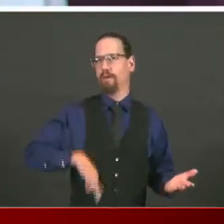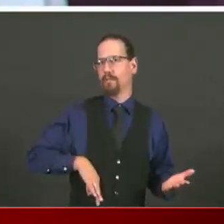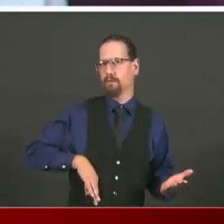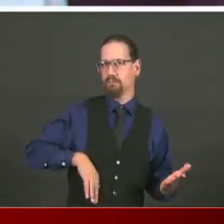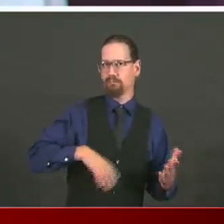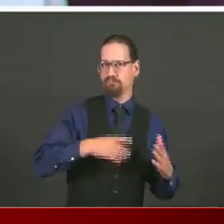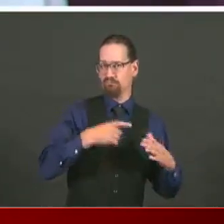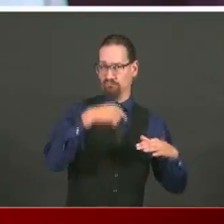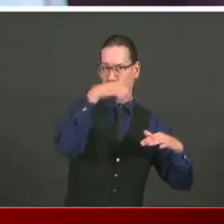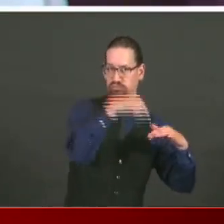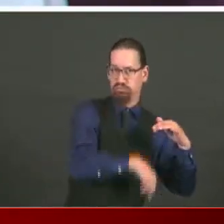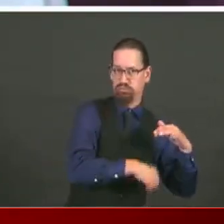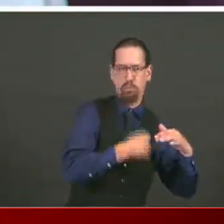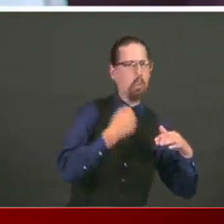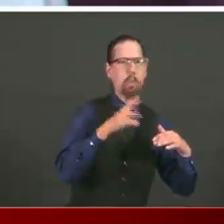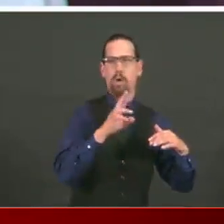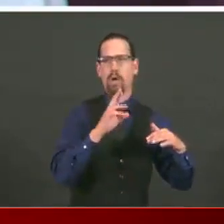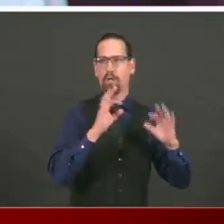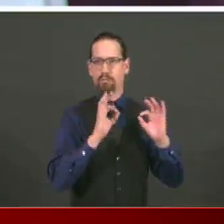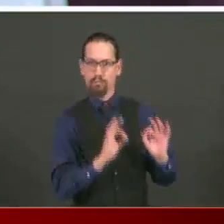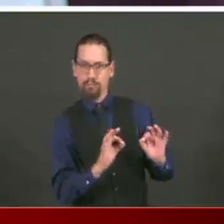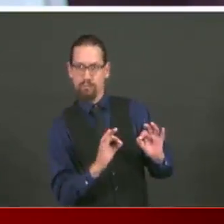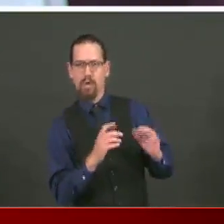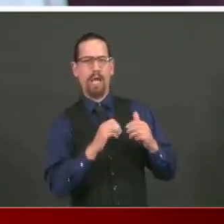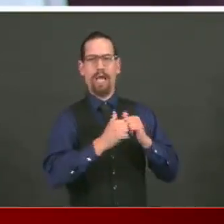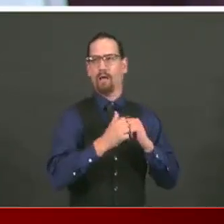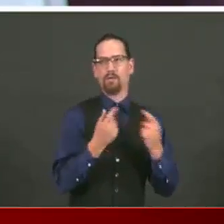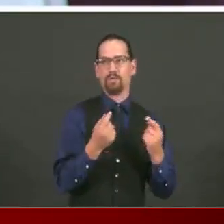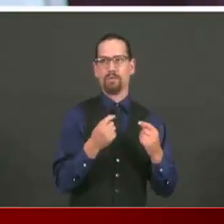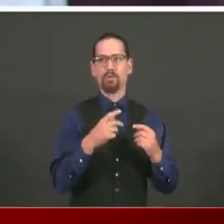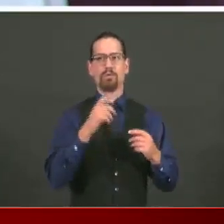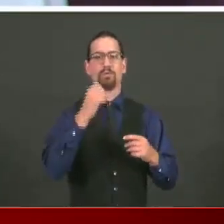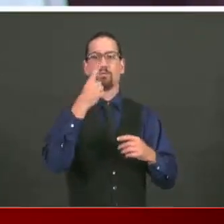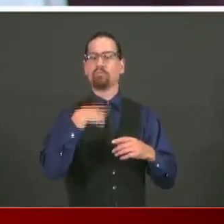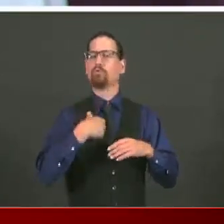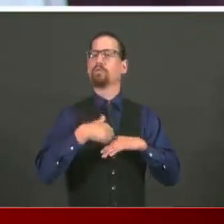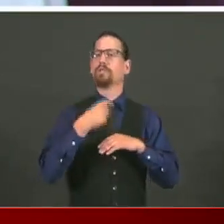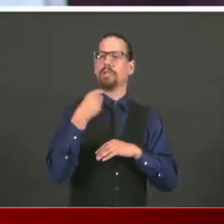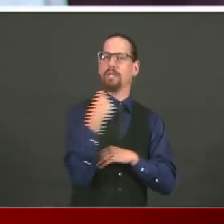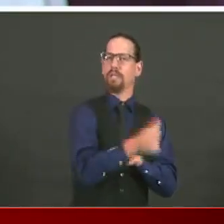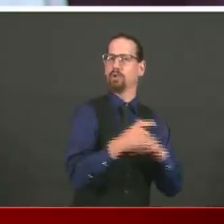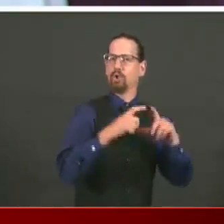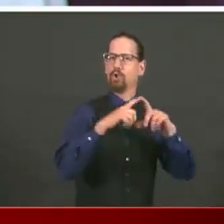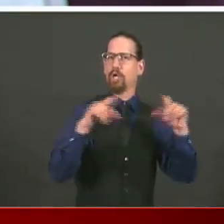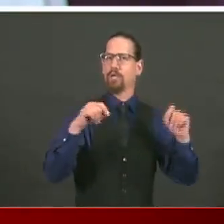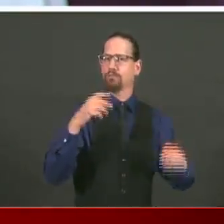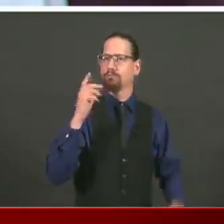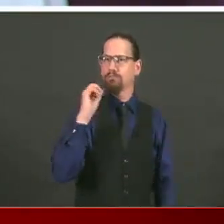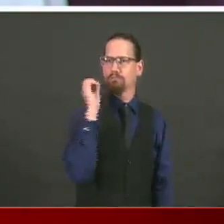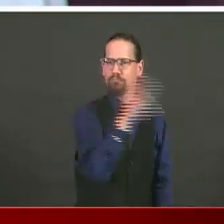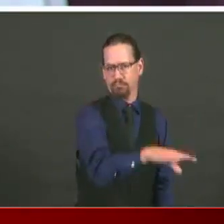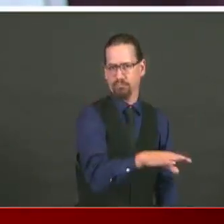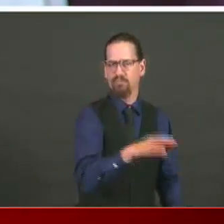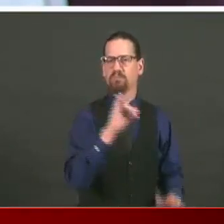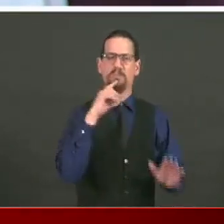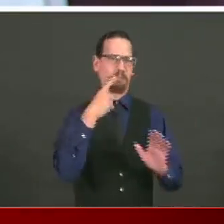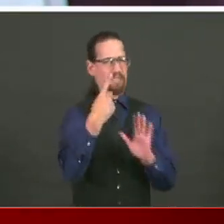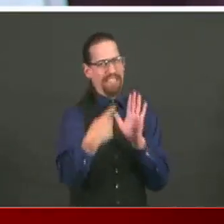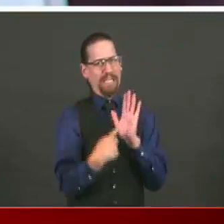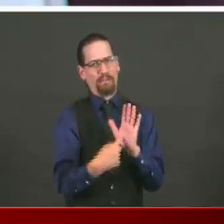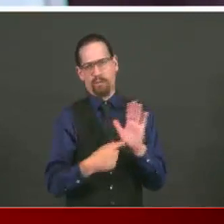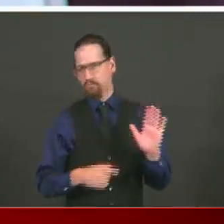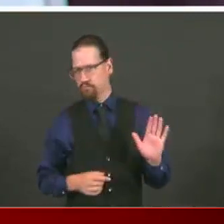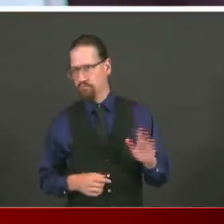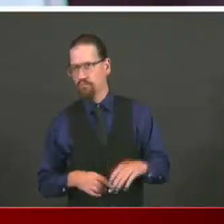the check out the door. That's one example. There will be availability of funds for non-severely impacted